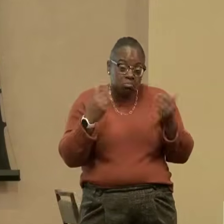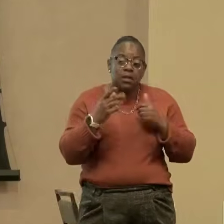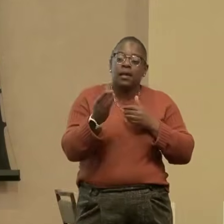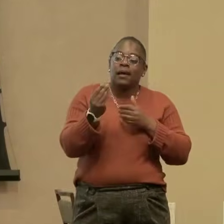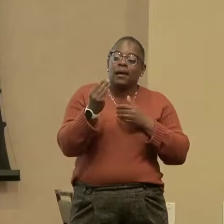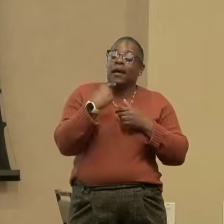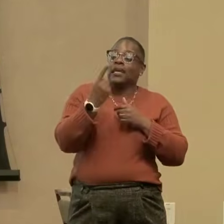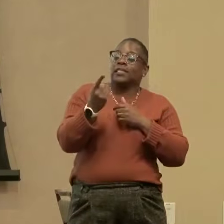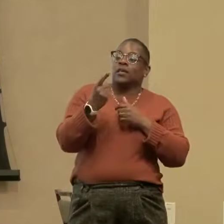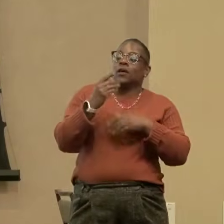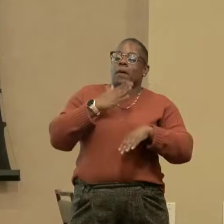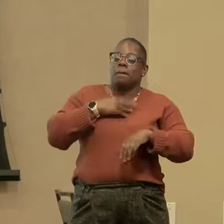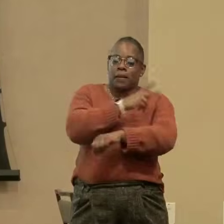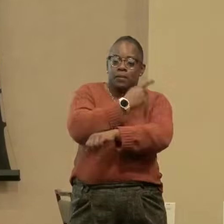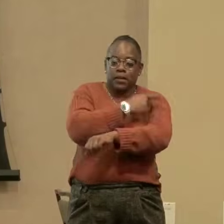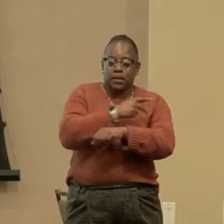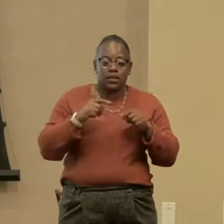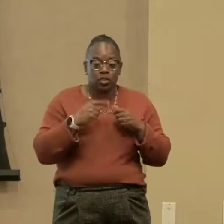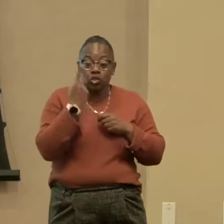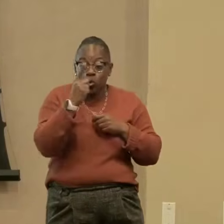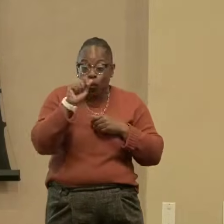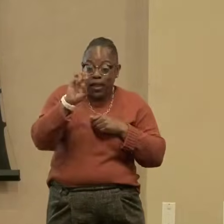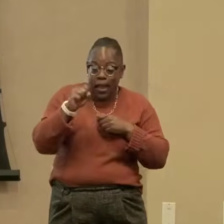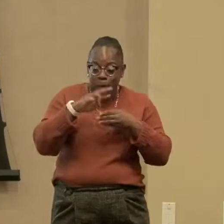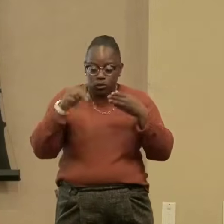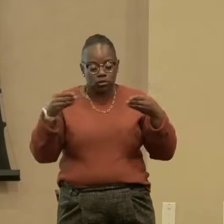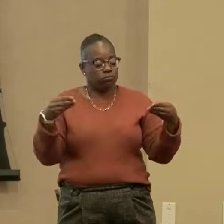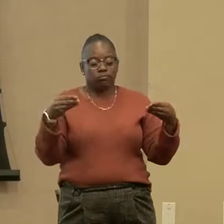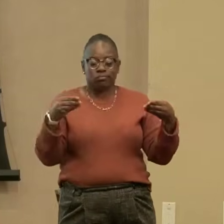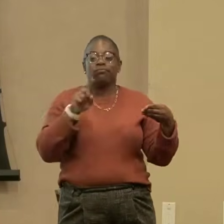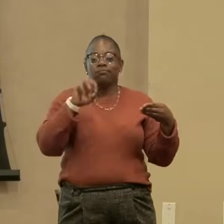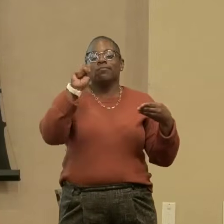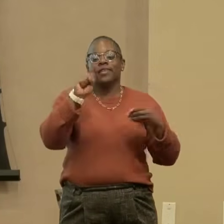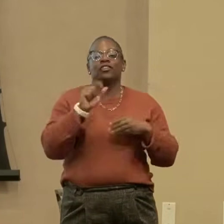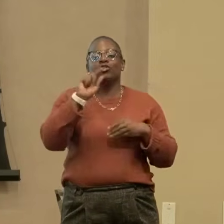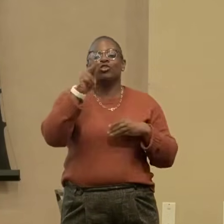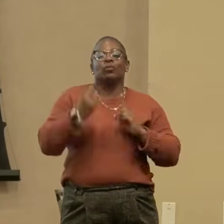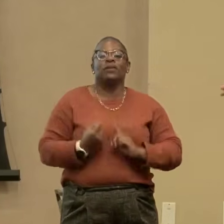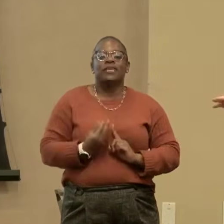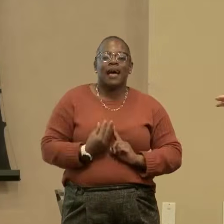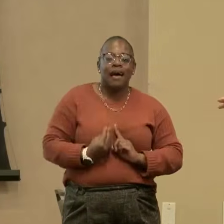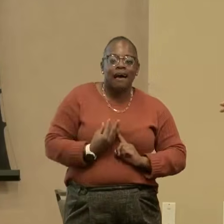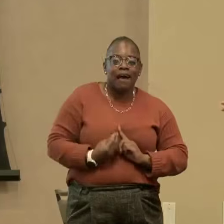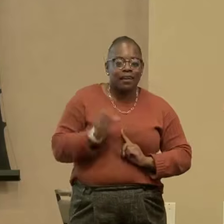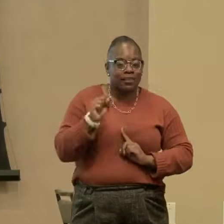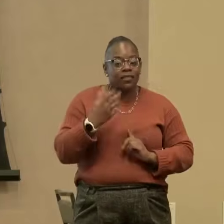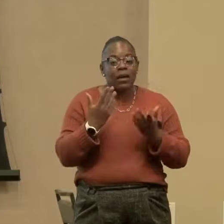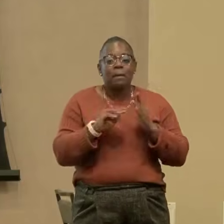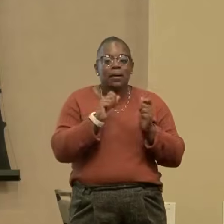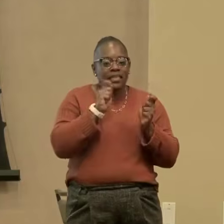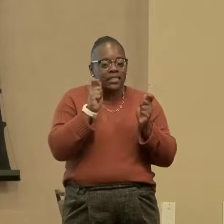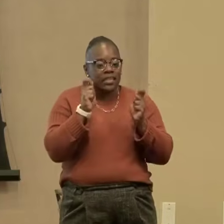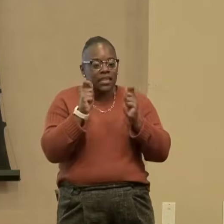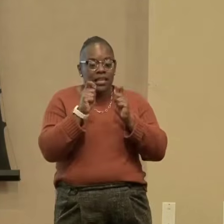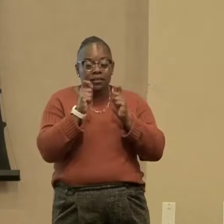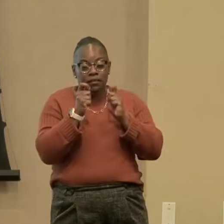my patients, I don't want to look at just a single lab and say, yes, your lupus is active or it's not. I tend to look at blood work and how it changes over